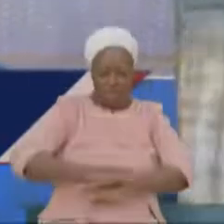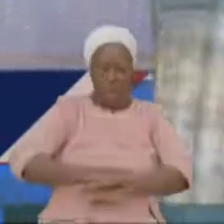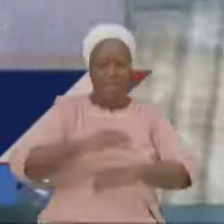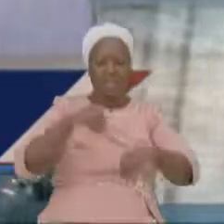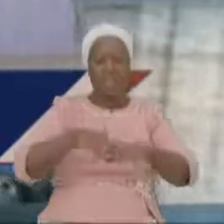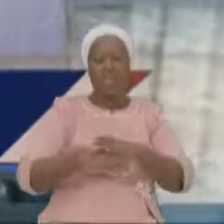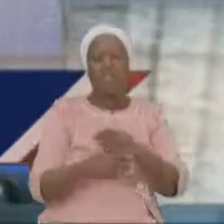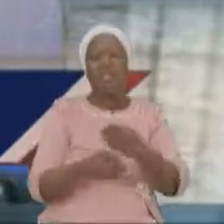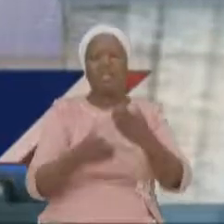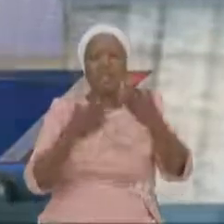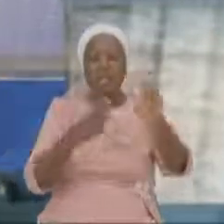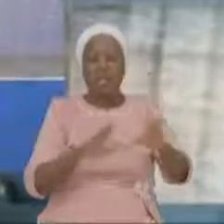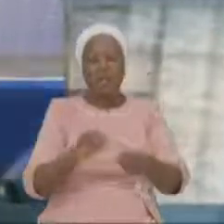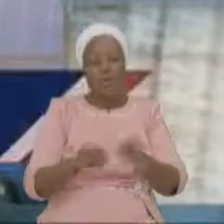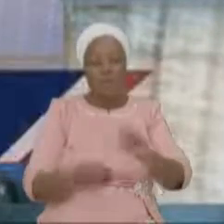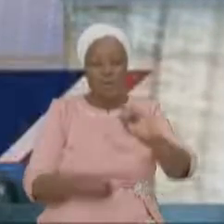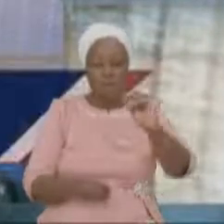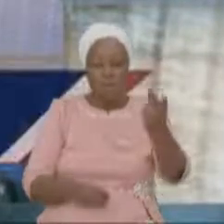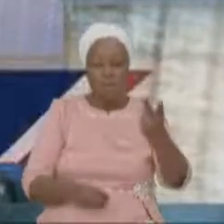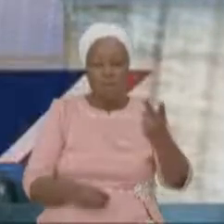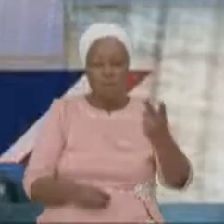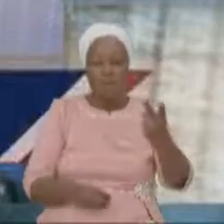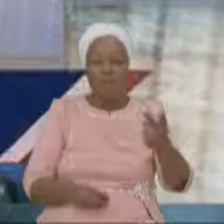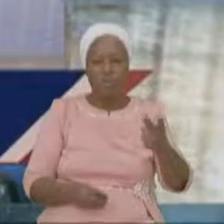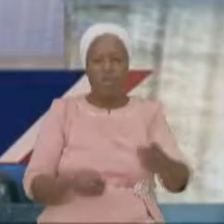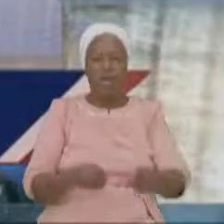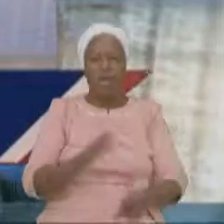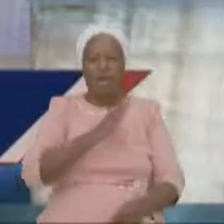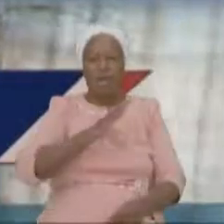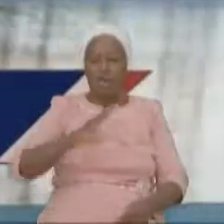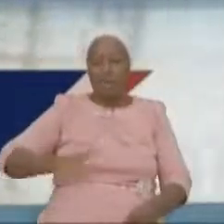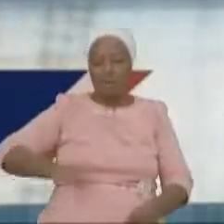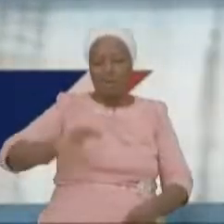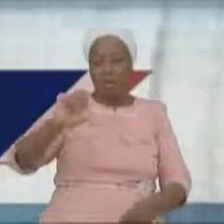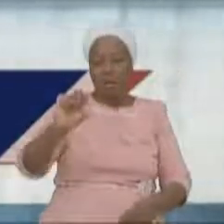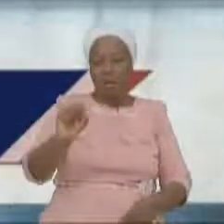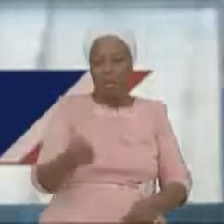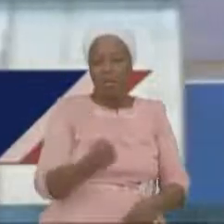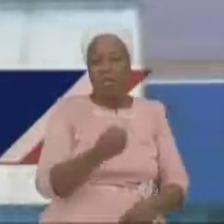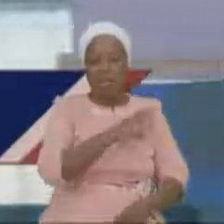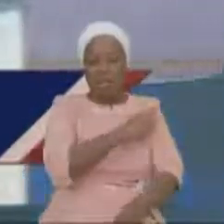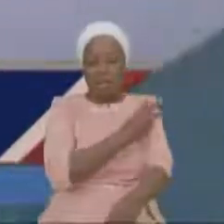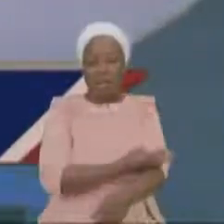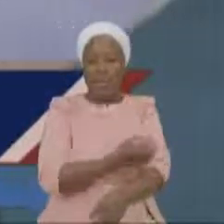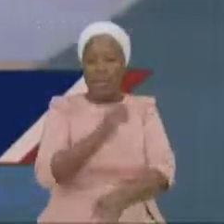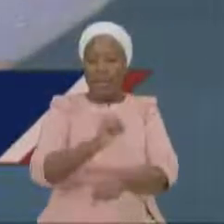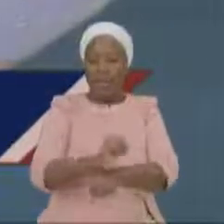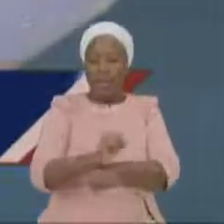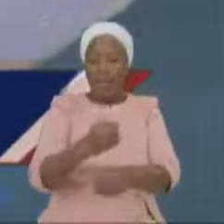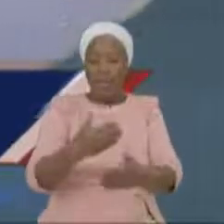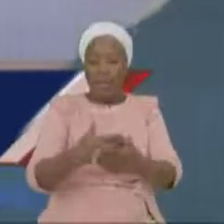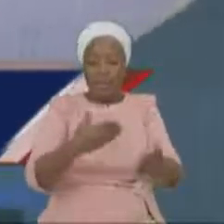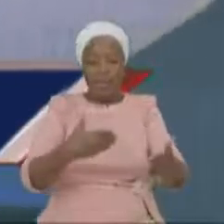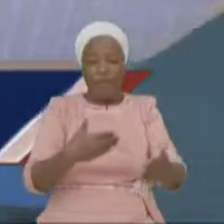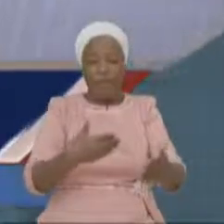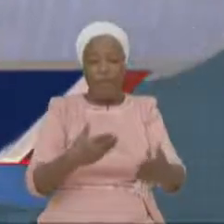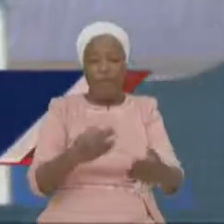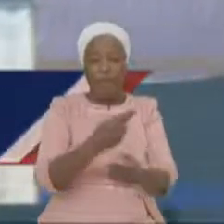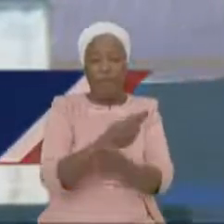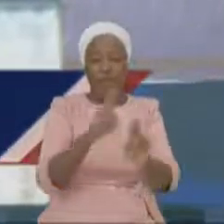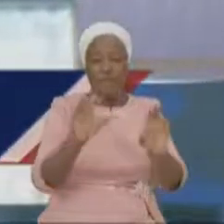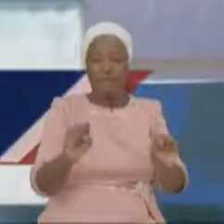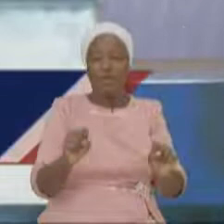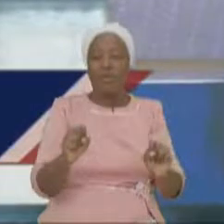Number two, Christ's mighty works before redemption through death.